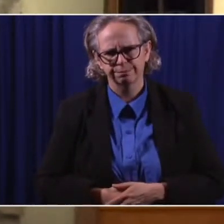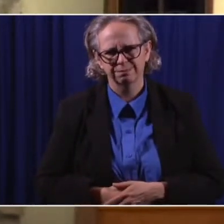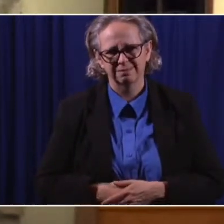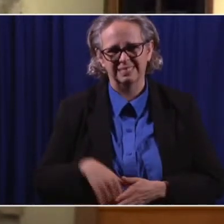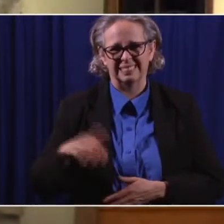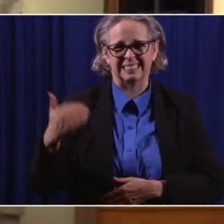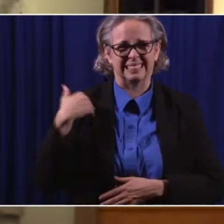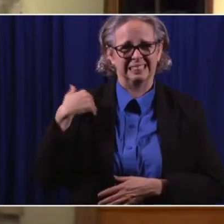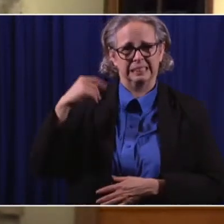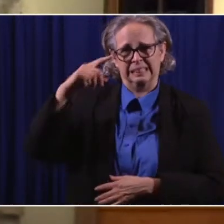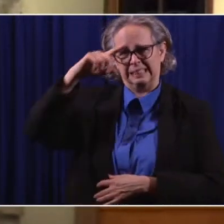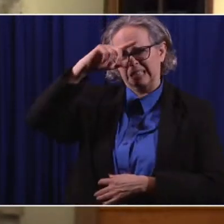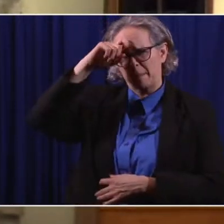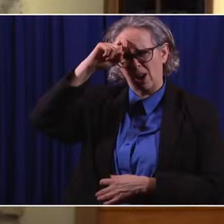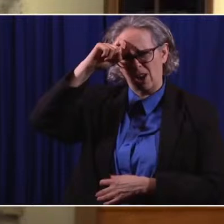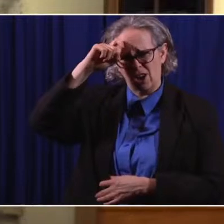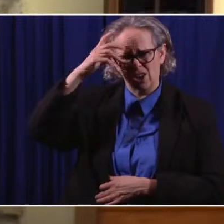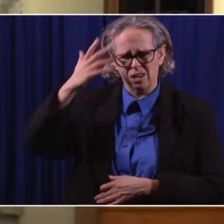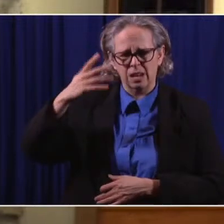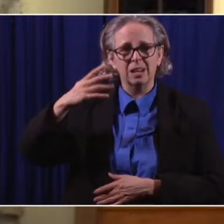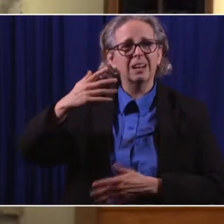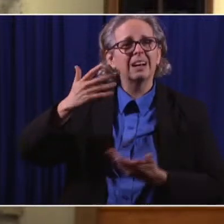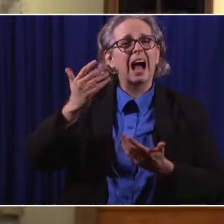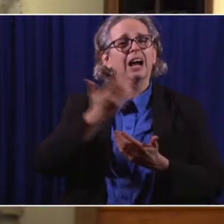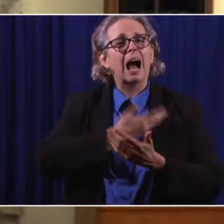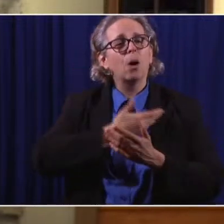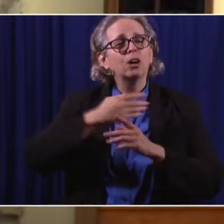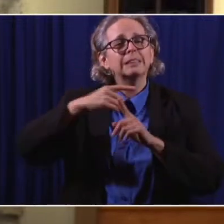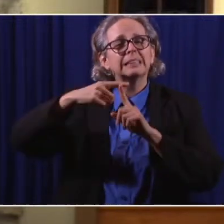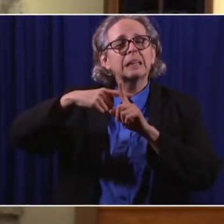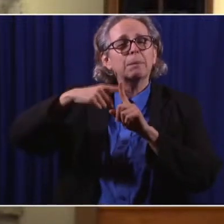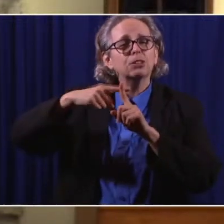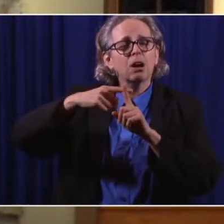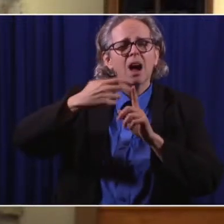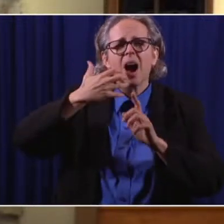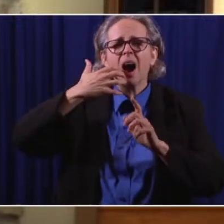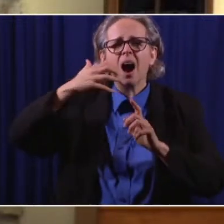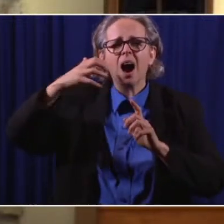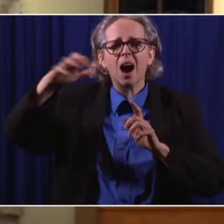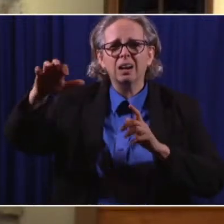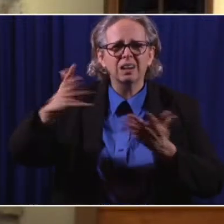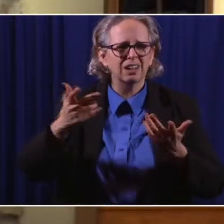increasingly hot, a factory allowed its workers to remove face coverings.